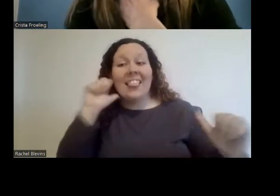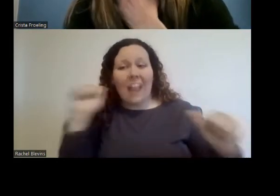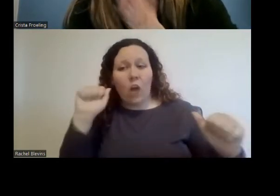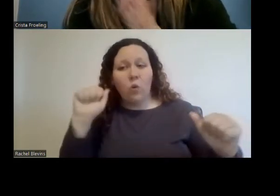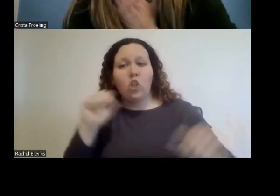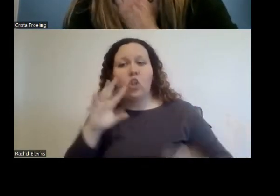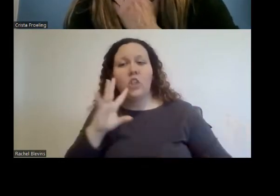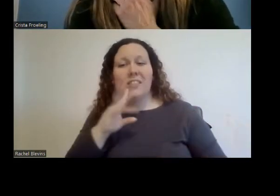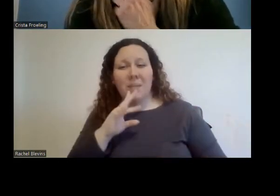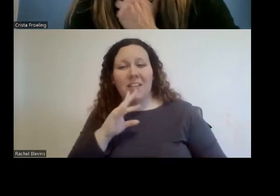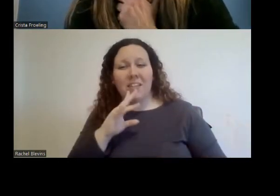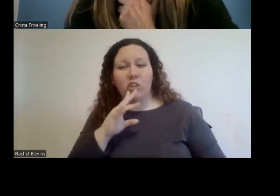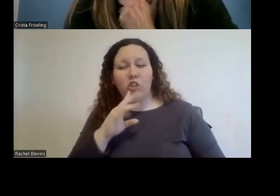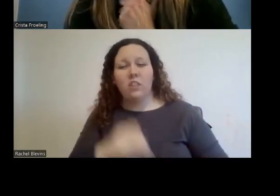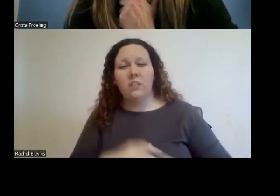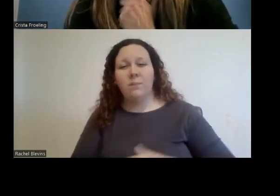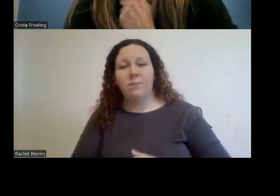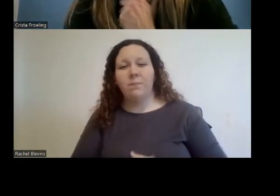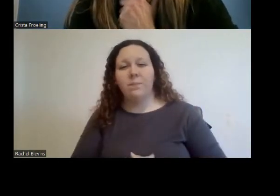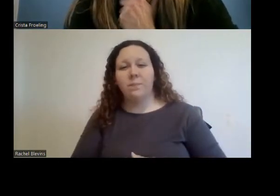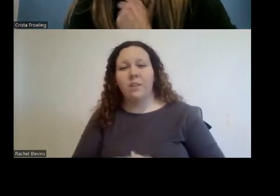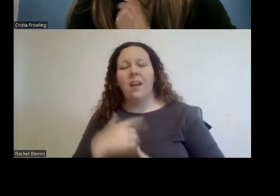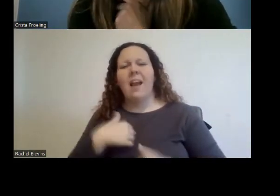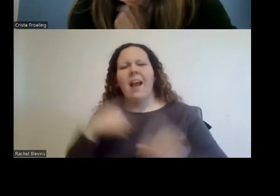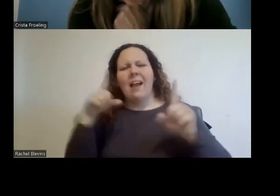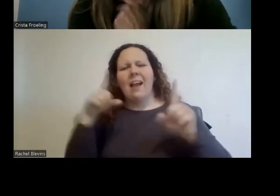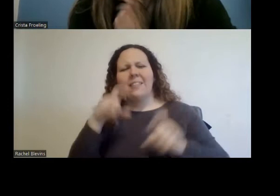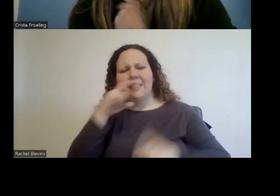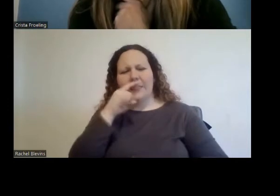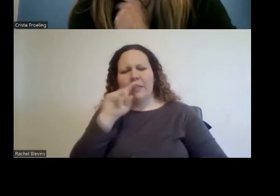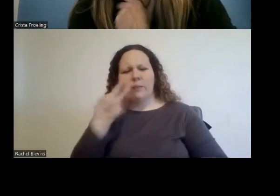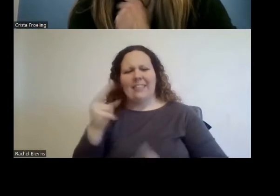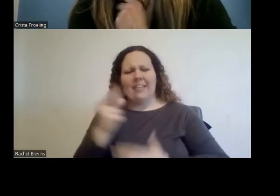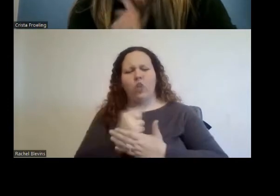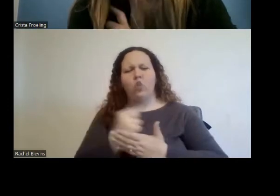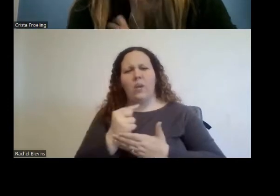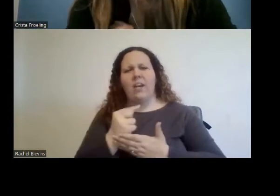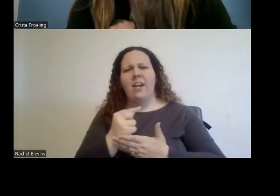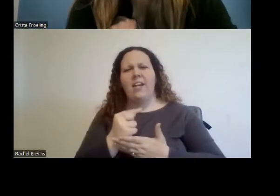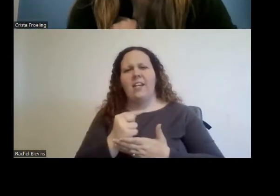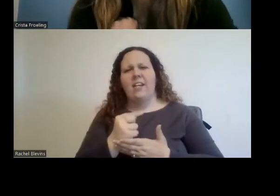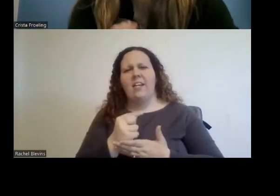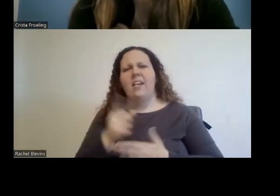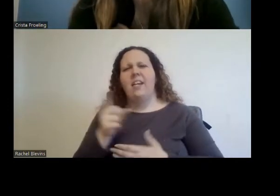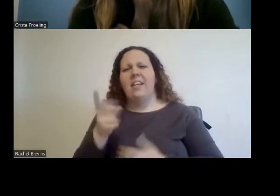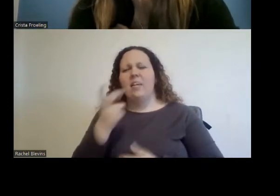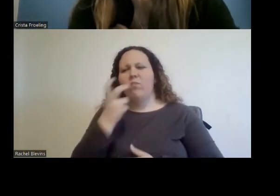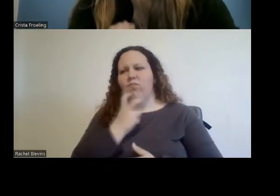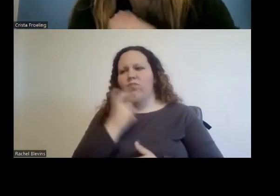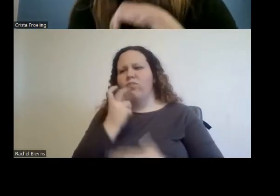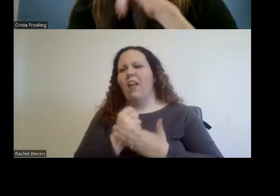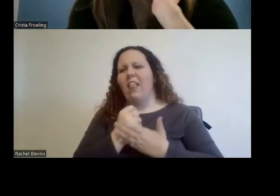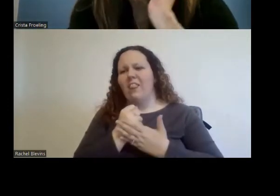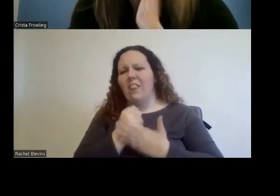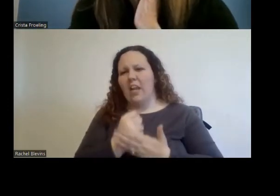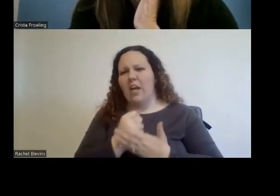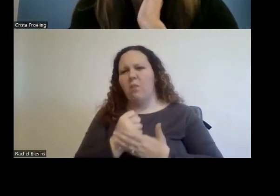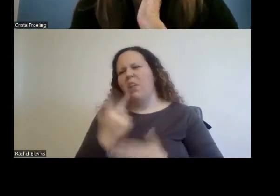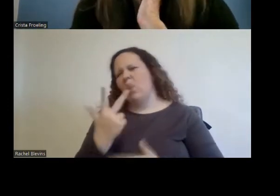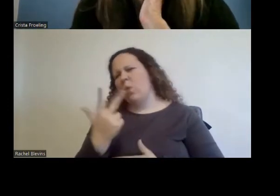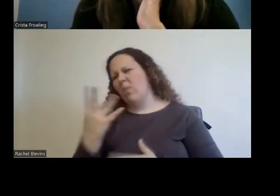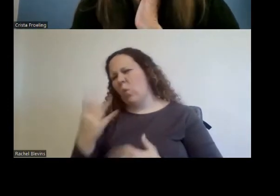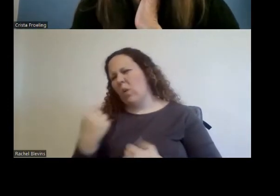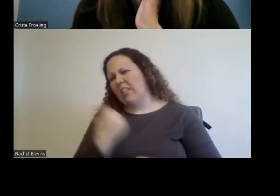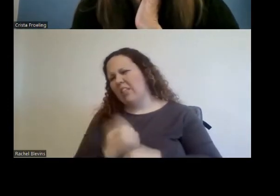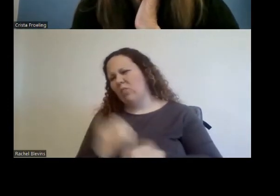fact, I tested a kid, he was in 2nd grade. He'd been in speech therapy for 3 or 4 years and he